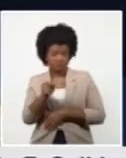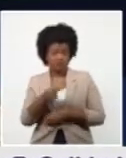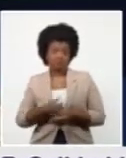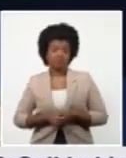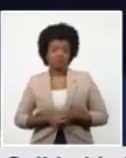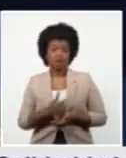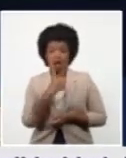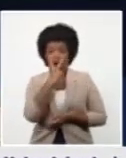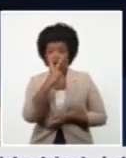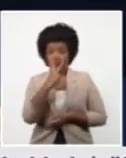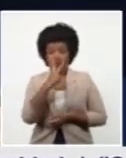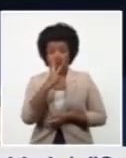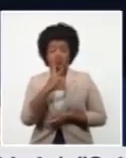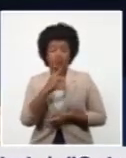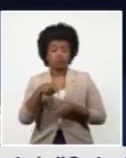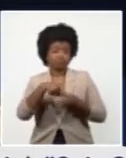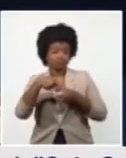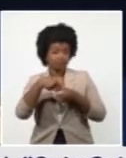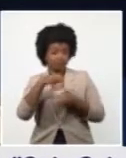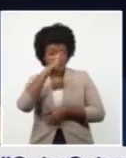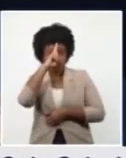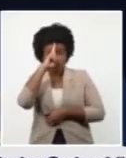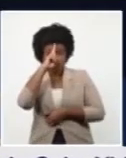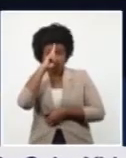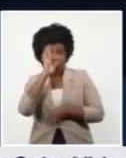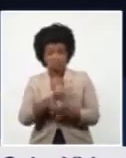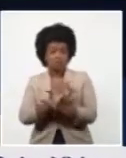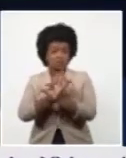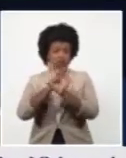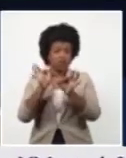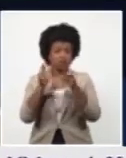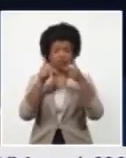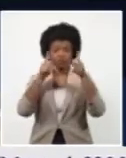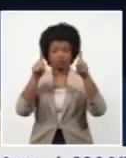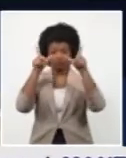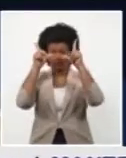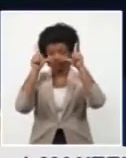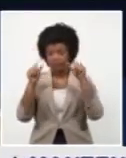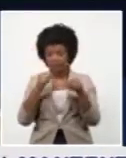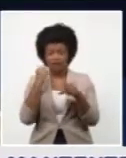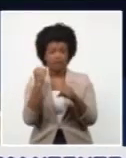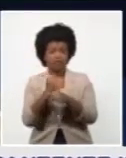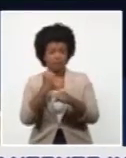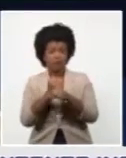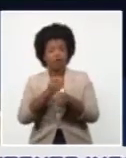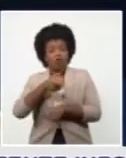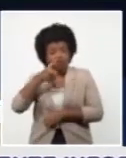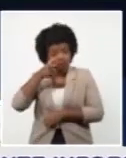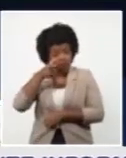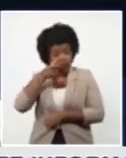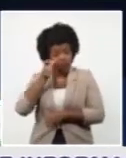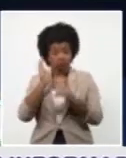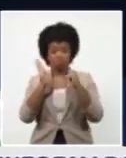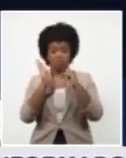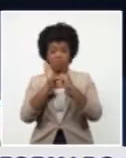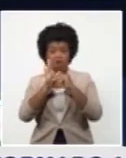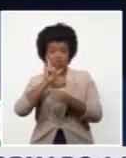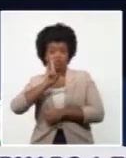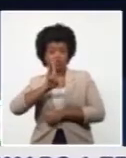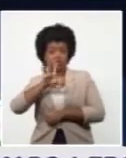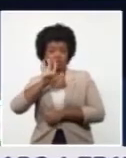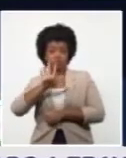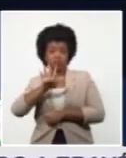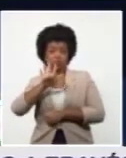confirmed. These are the active cases we have, and 7 people are under surveillance.